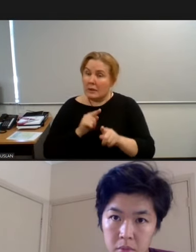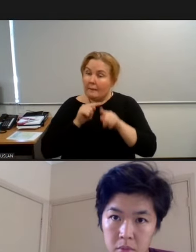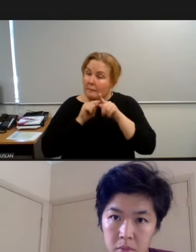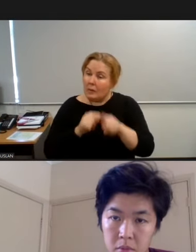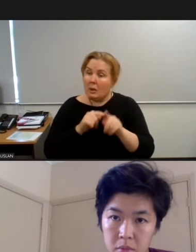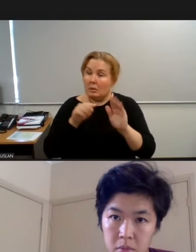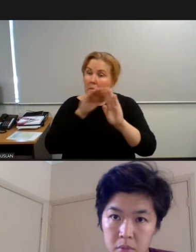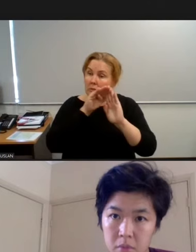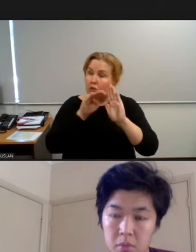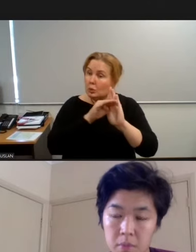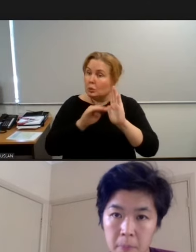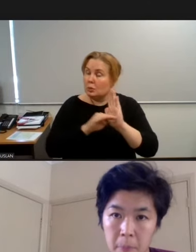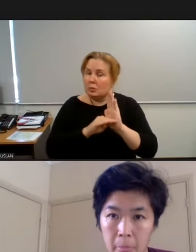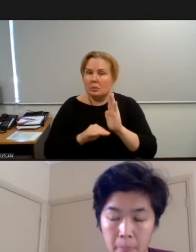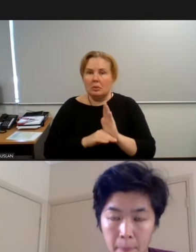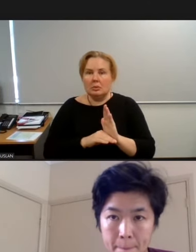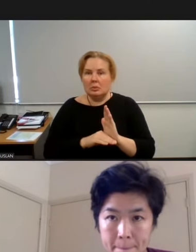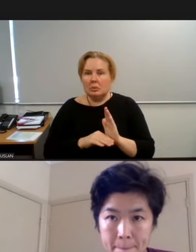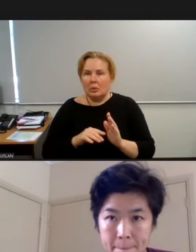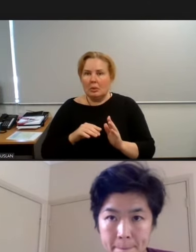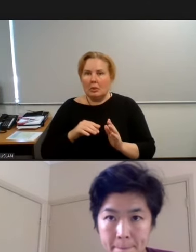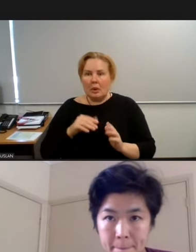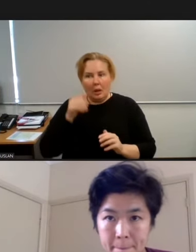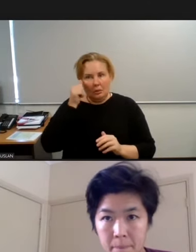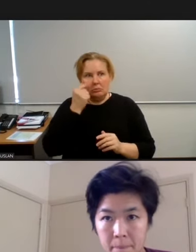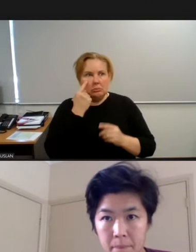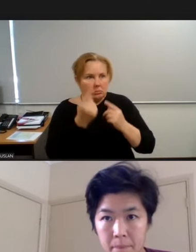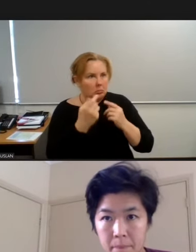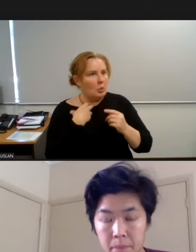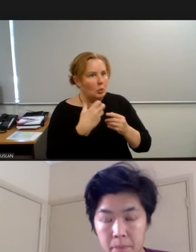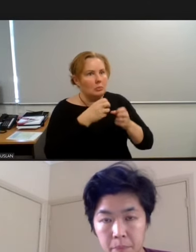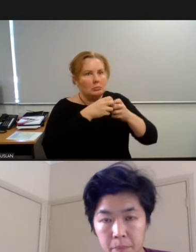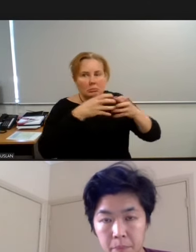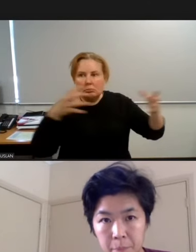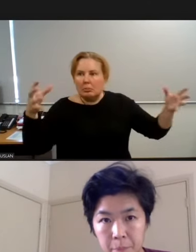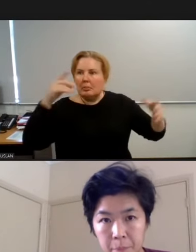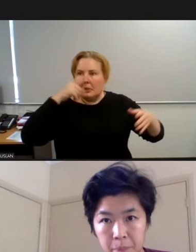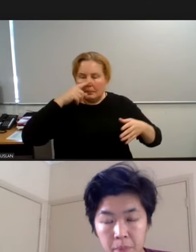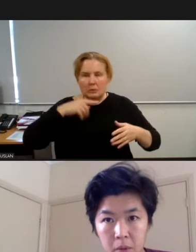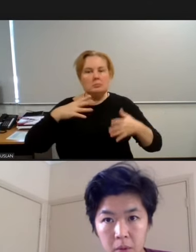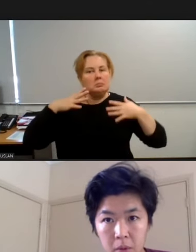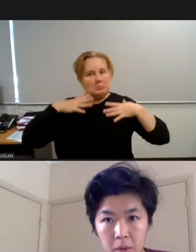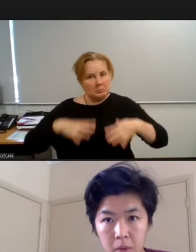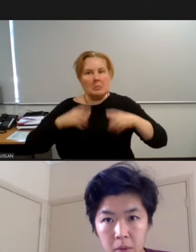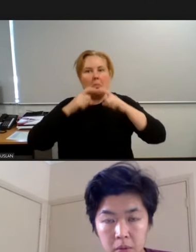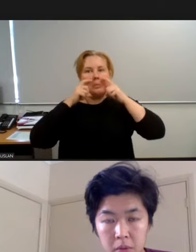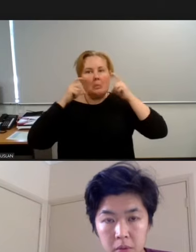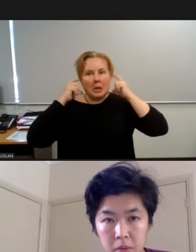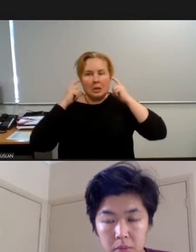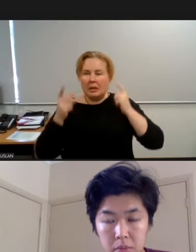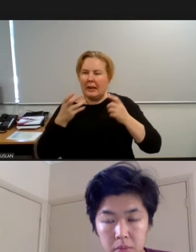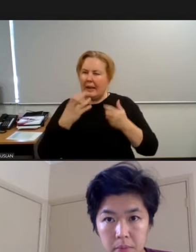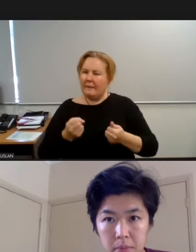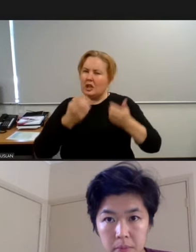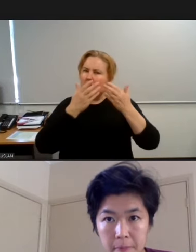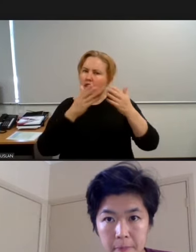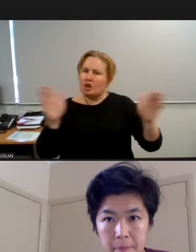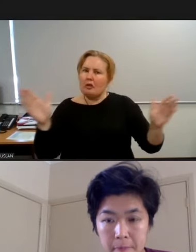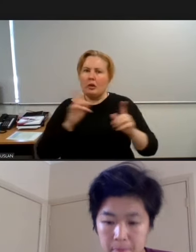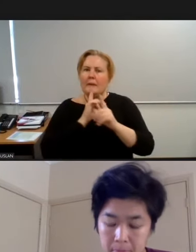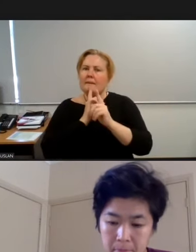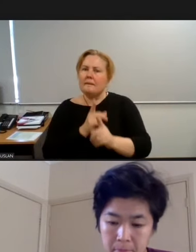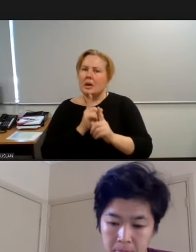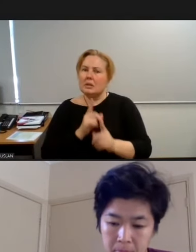I know we're seeing more and more people who are wearing masks at the moment. So any kind of general advice that you have on that front as well? Yeah,